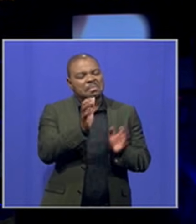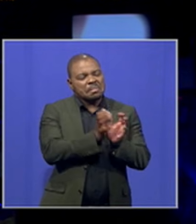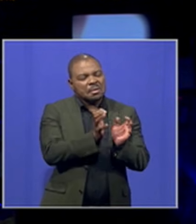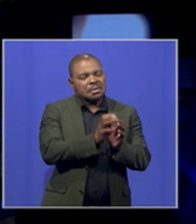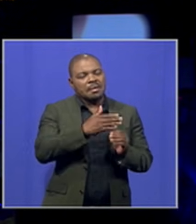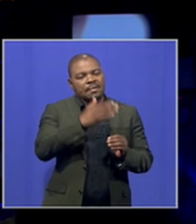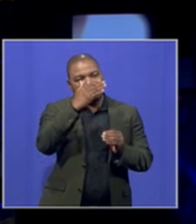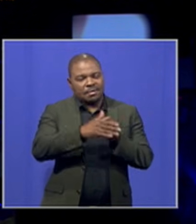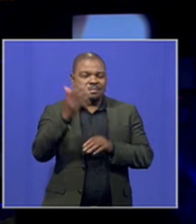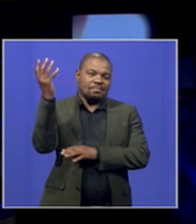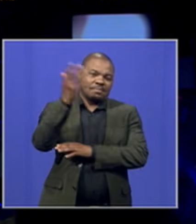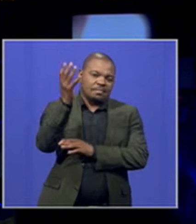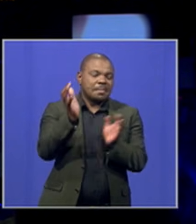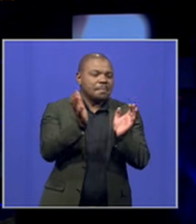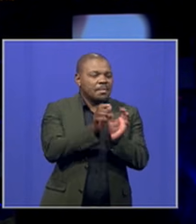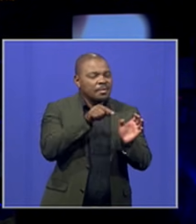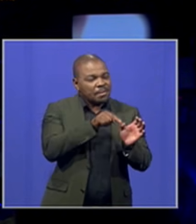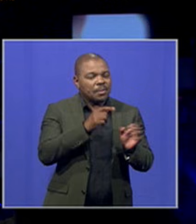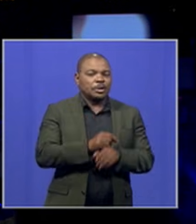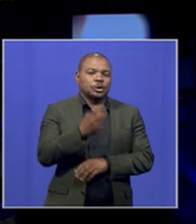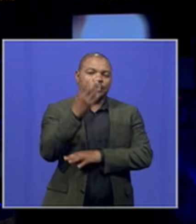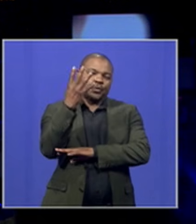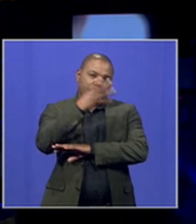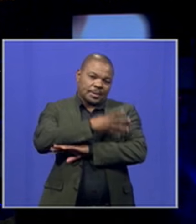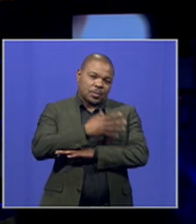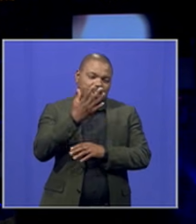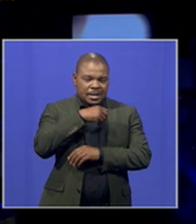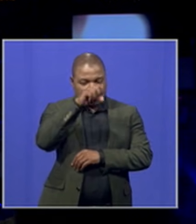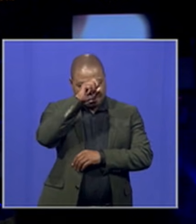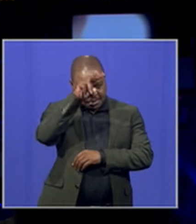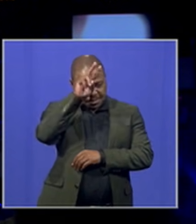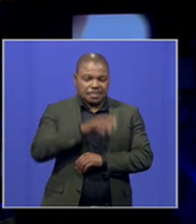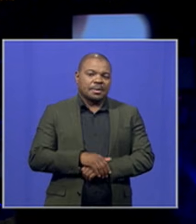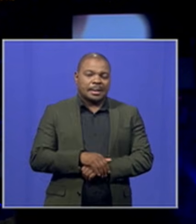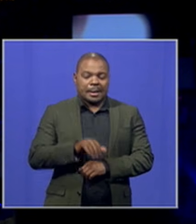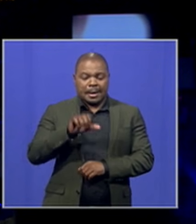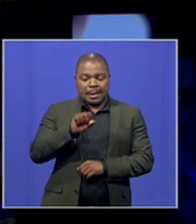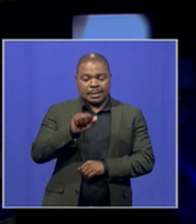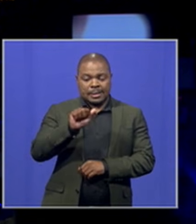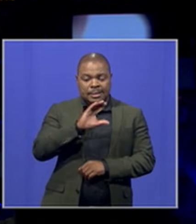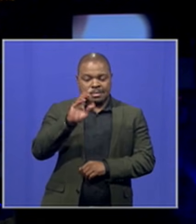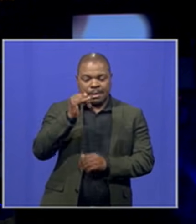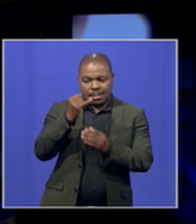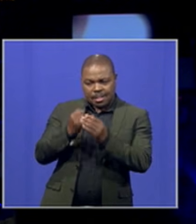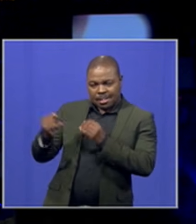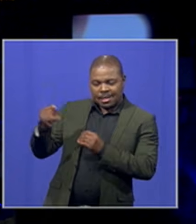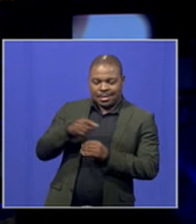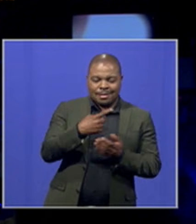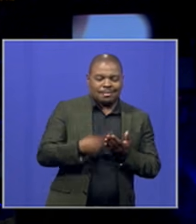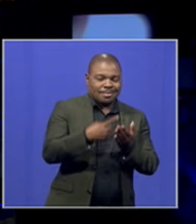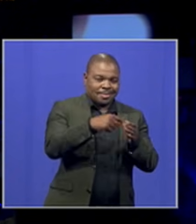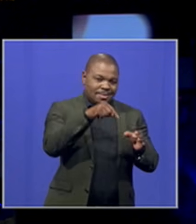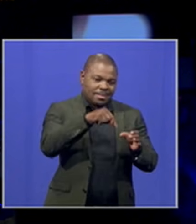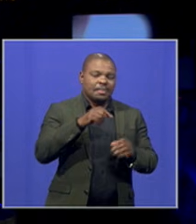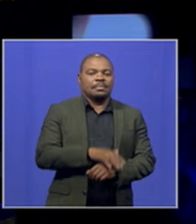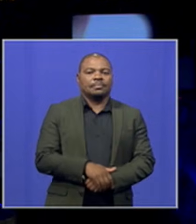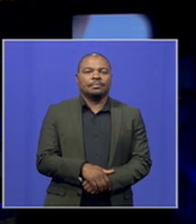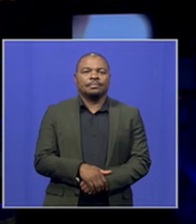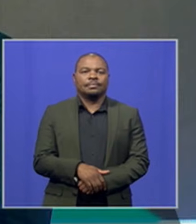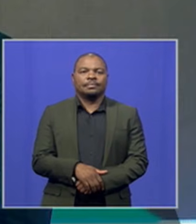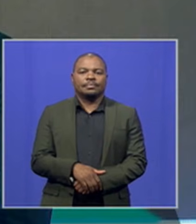se nkile matsatsi a 4 Berchot Hotel Benoni mo taba ya ho ikemela ha SACP ibileng engwe ya dintlha tsa mantlha.